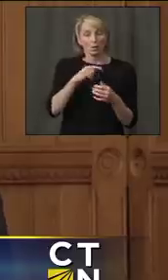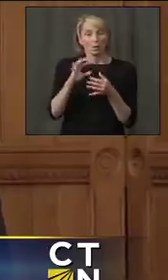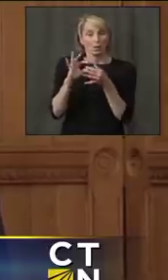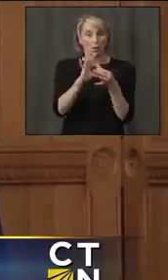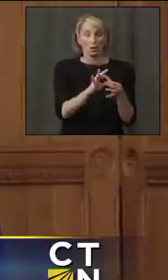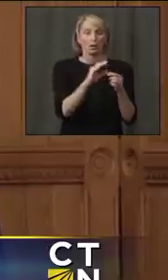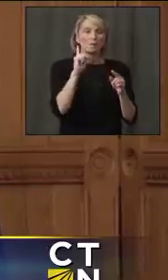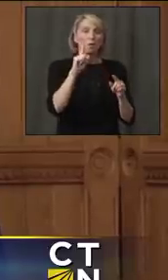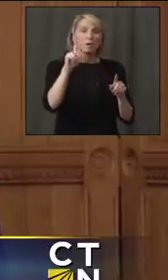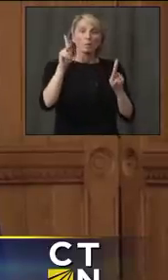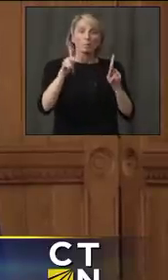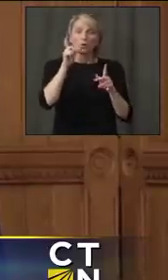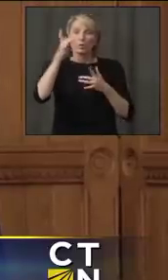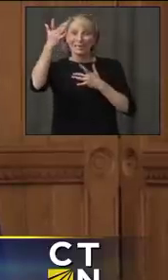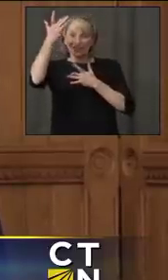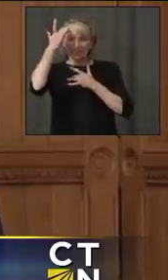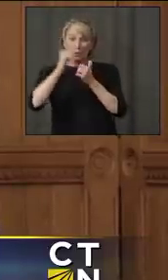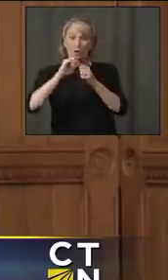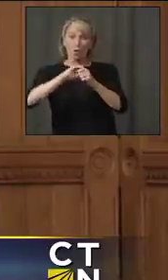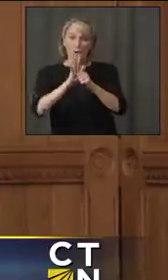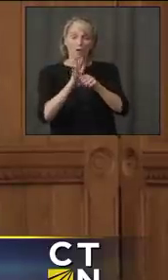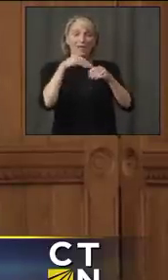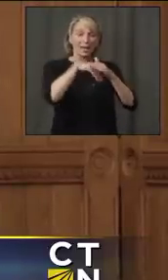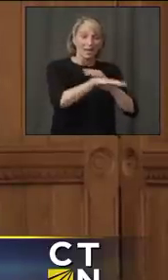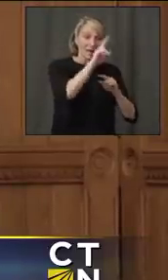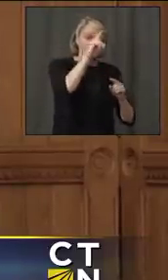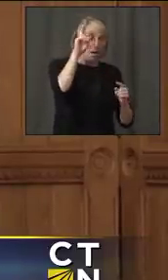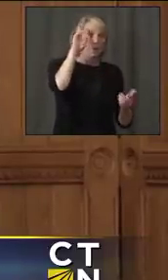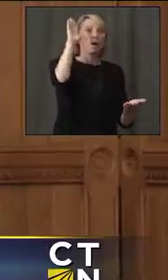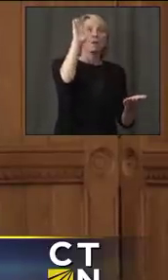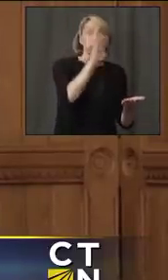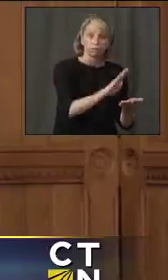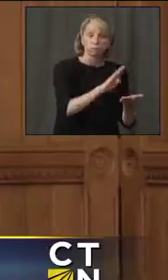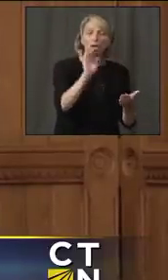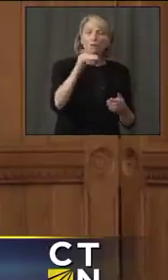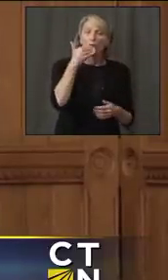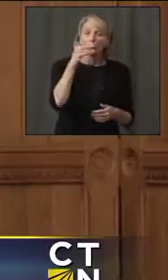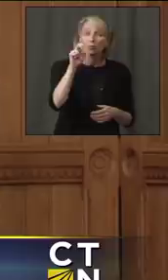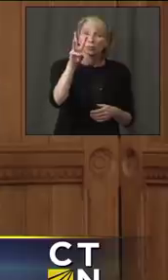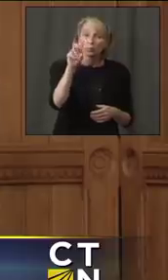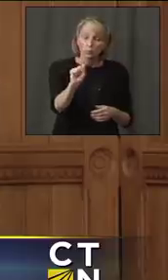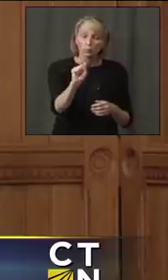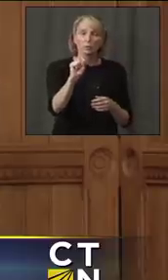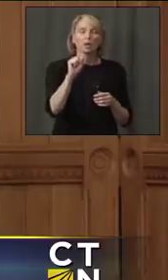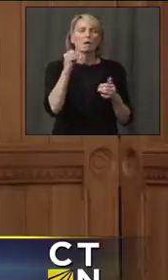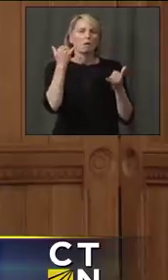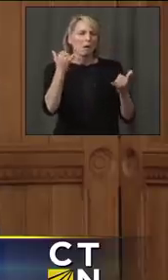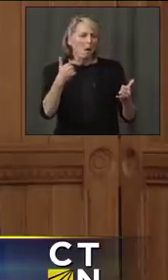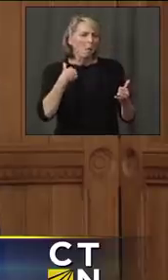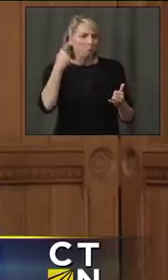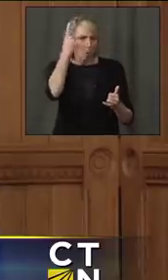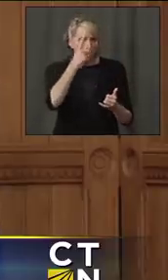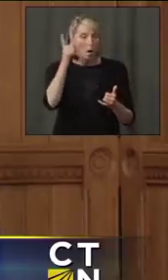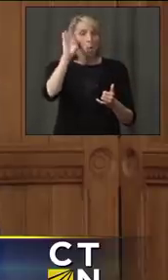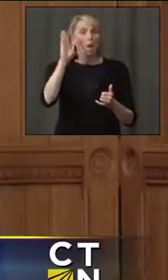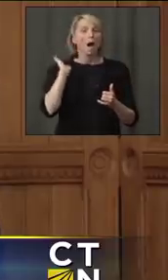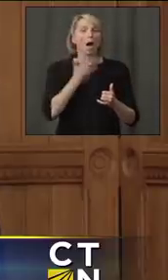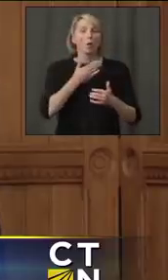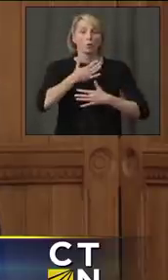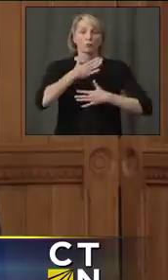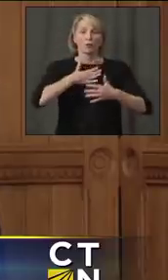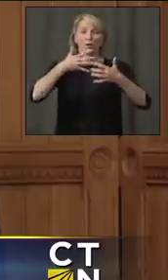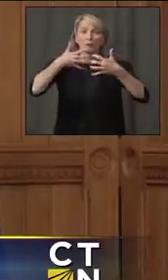It's great. Is there talk of lending some of our ventilators out to states that need it? Has that come up